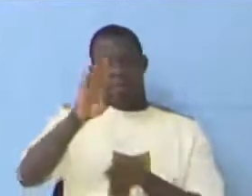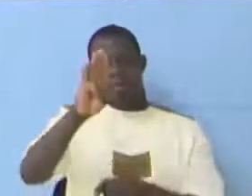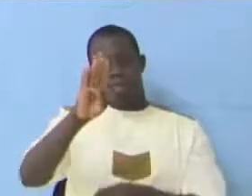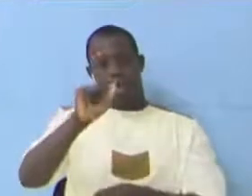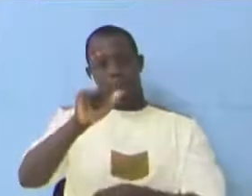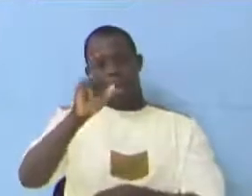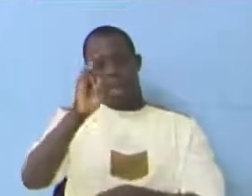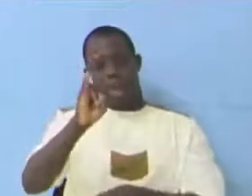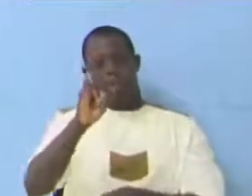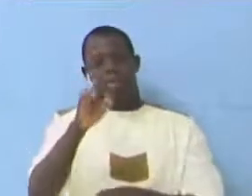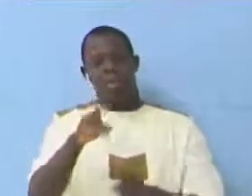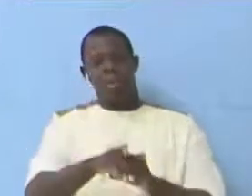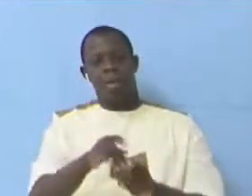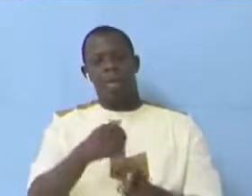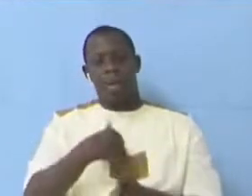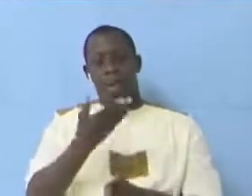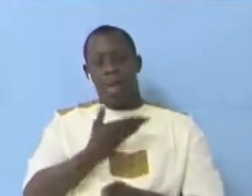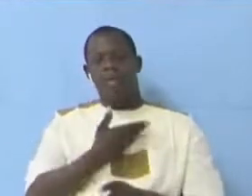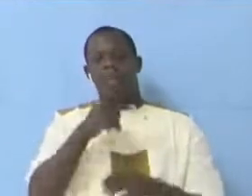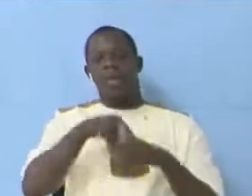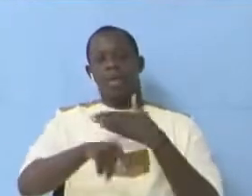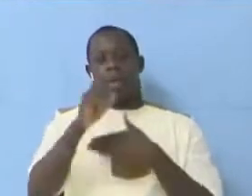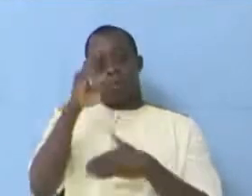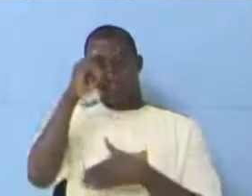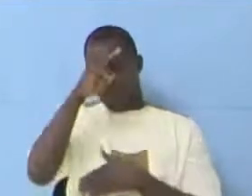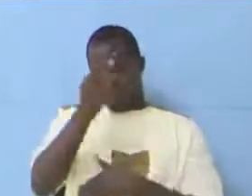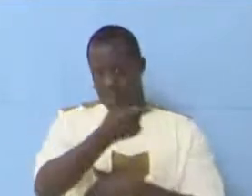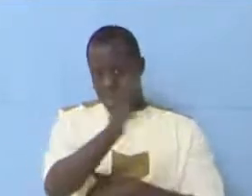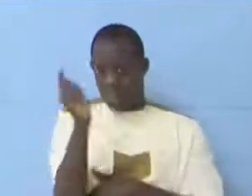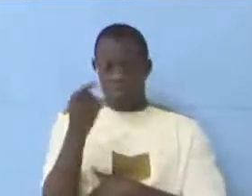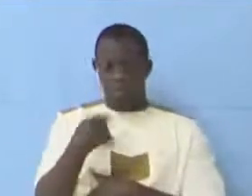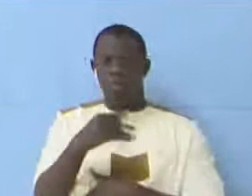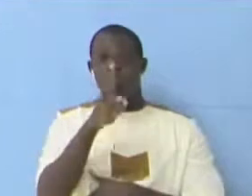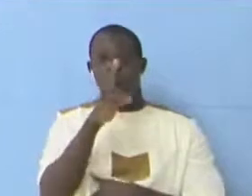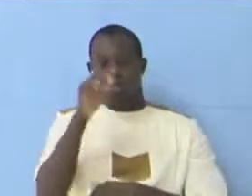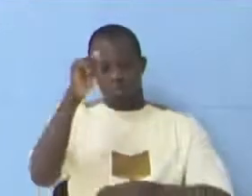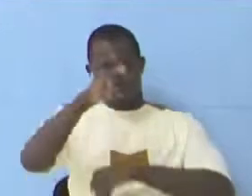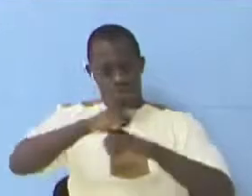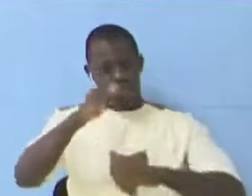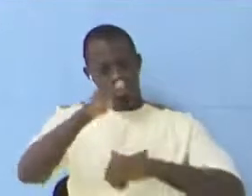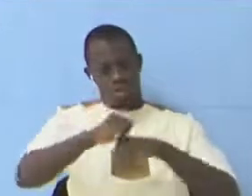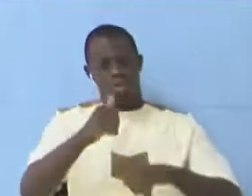had in my mind that these were the people who were torturing me. But